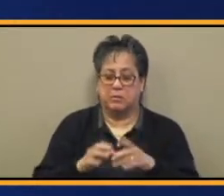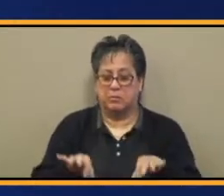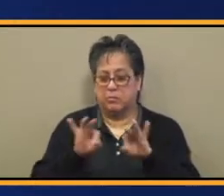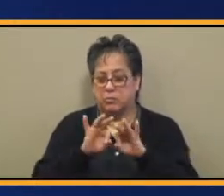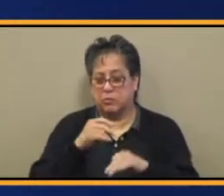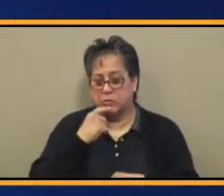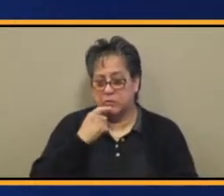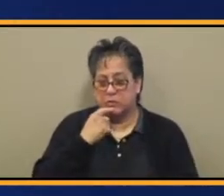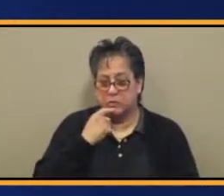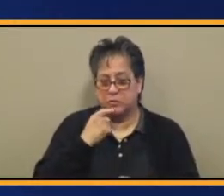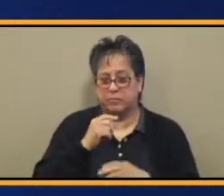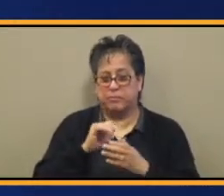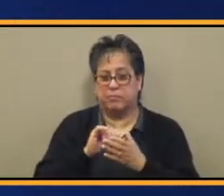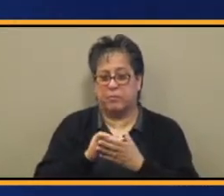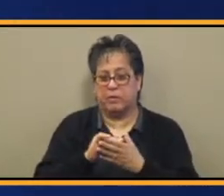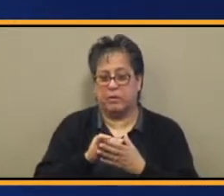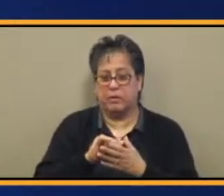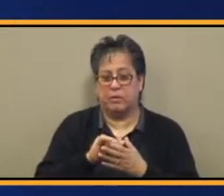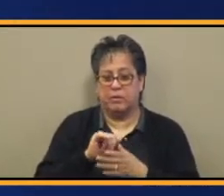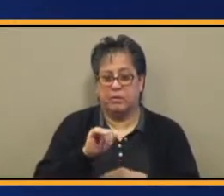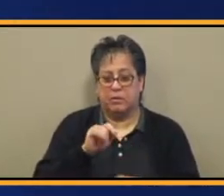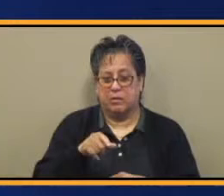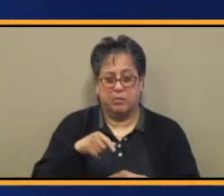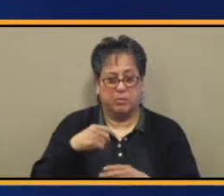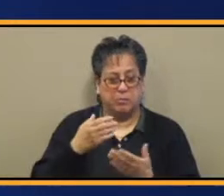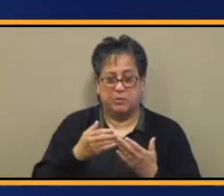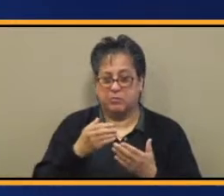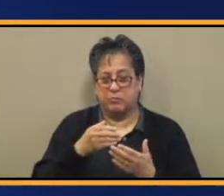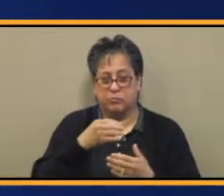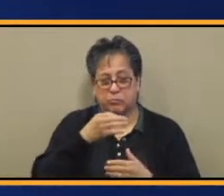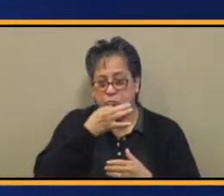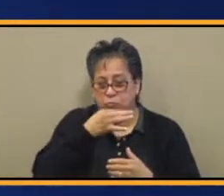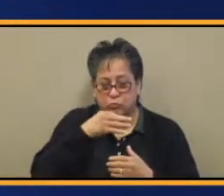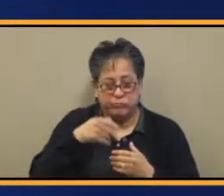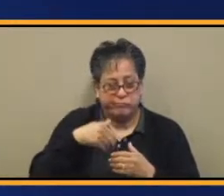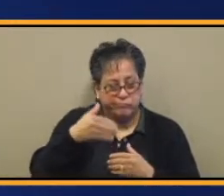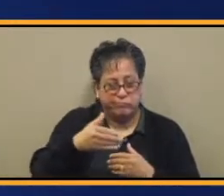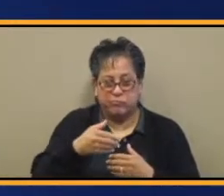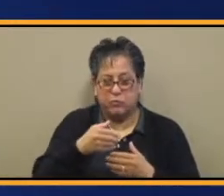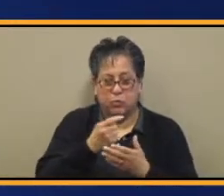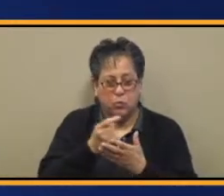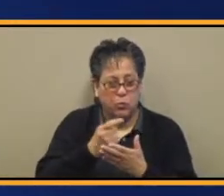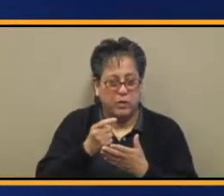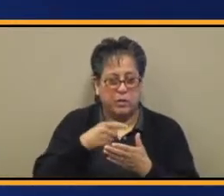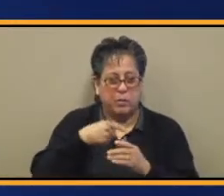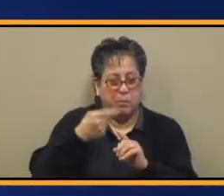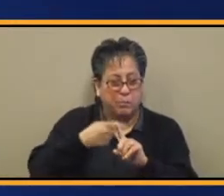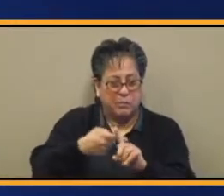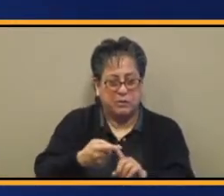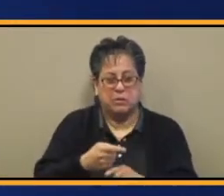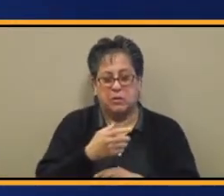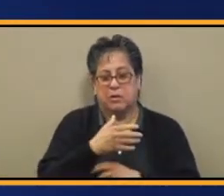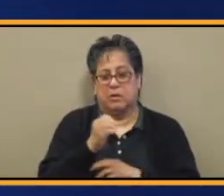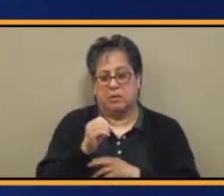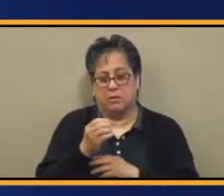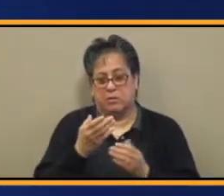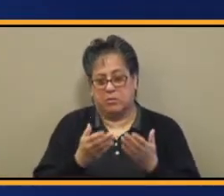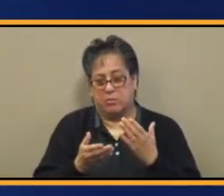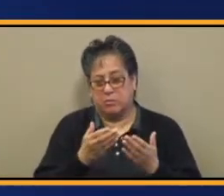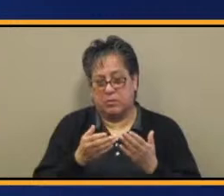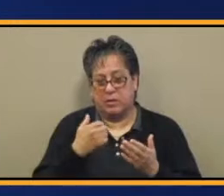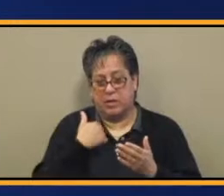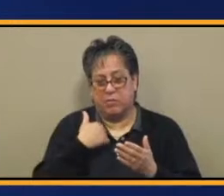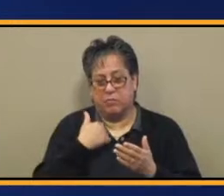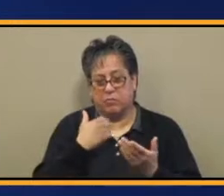that in the coming weeks, months, and stuff, I want to continue having conversations about this. I want to meet